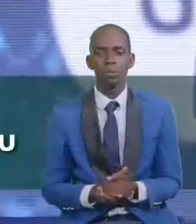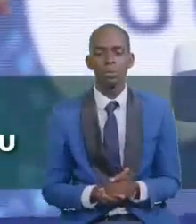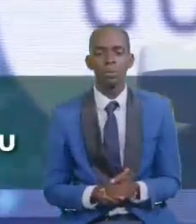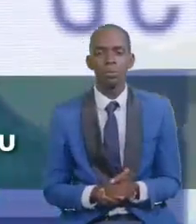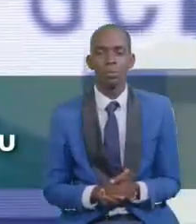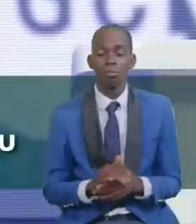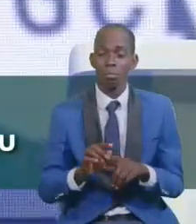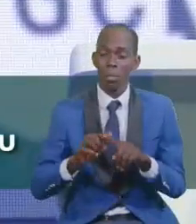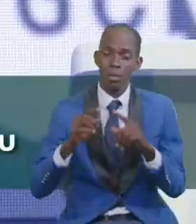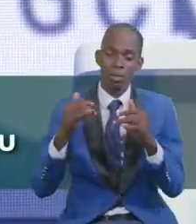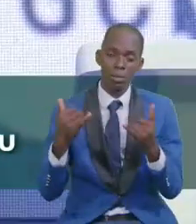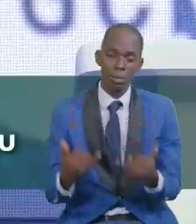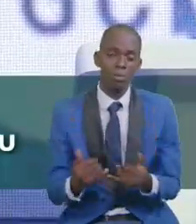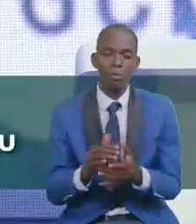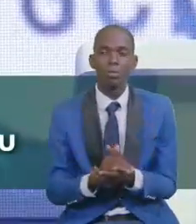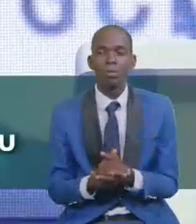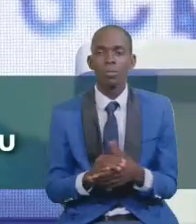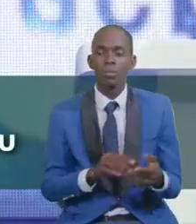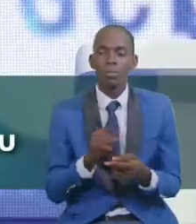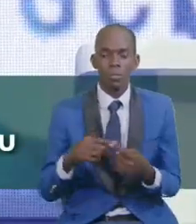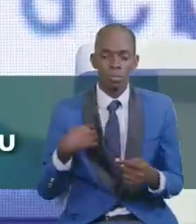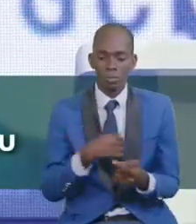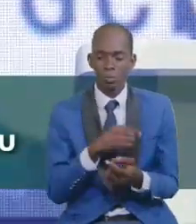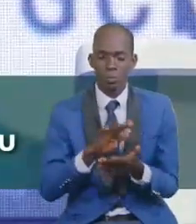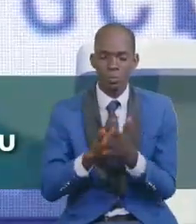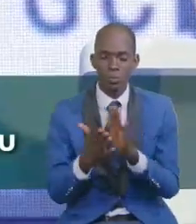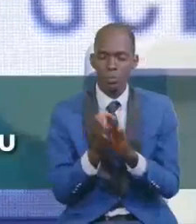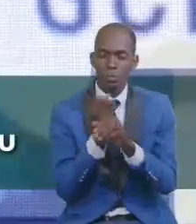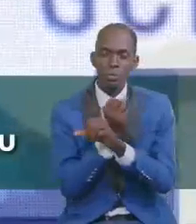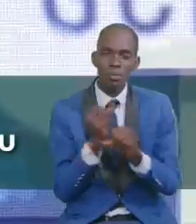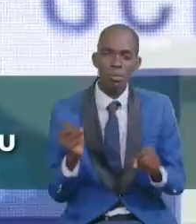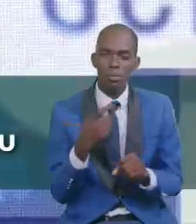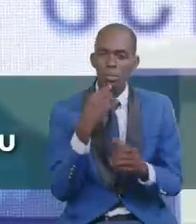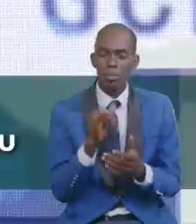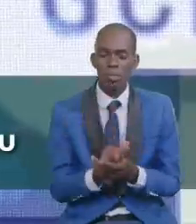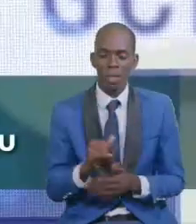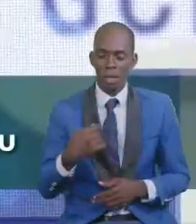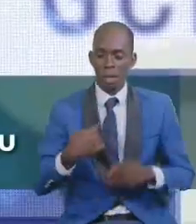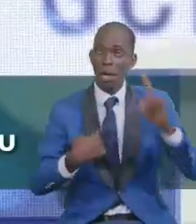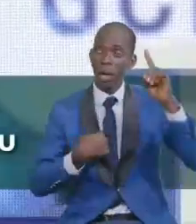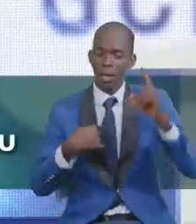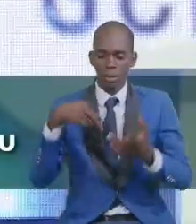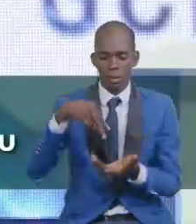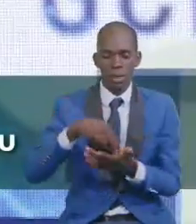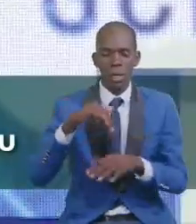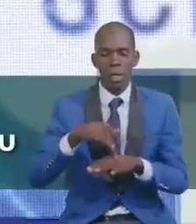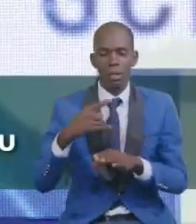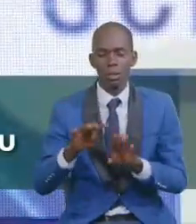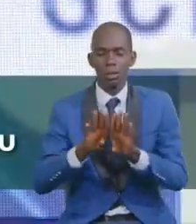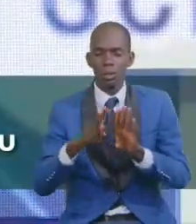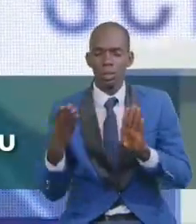But now, when we get saved, it says, I stand at the door of your heart and I'm knocking.